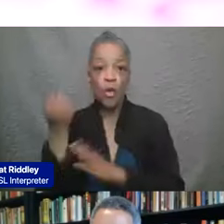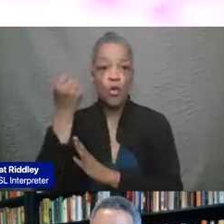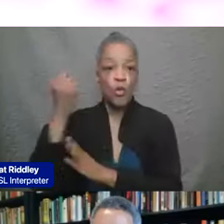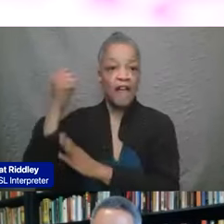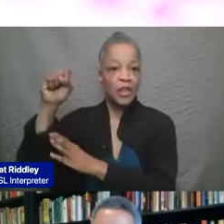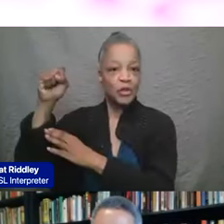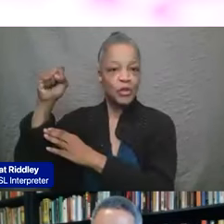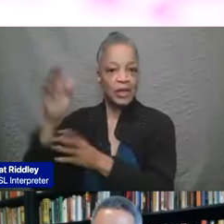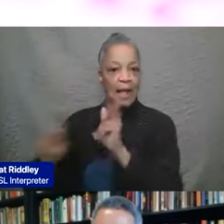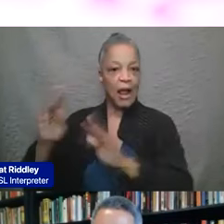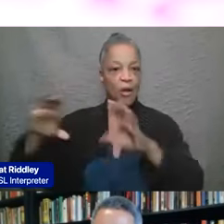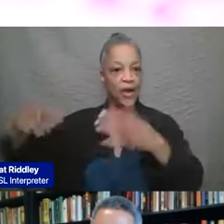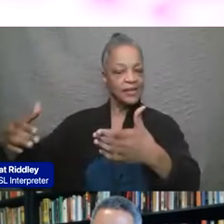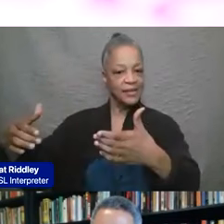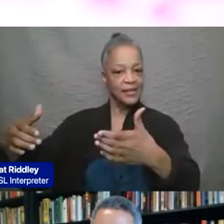are